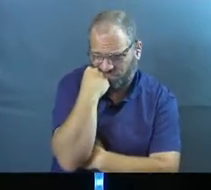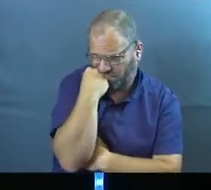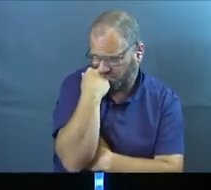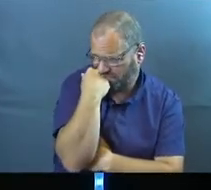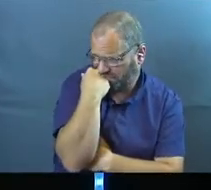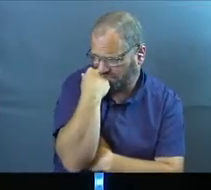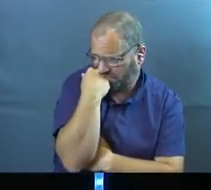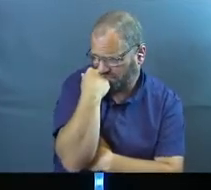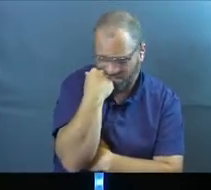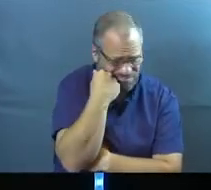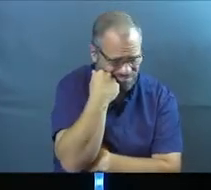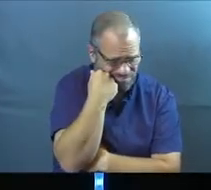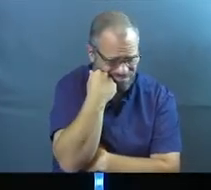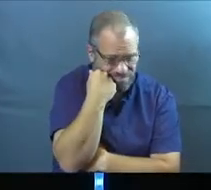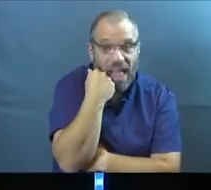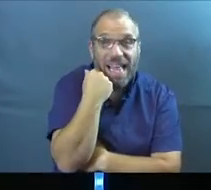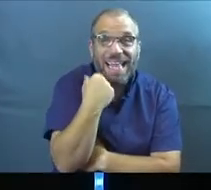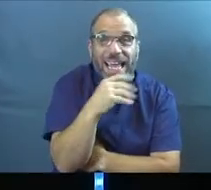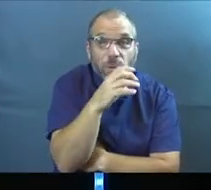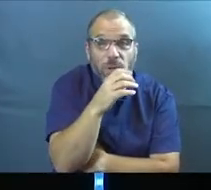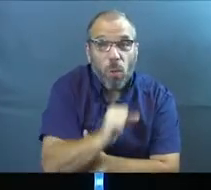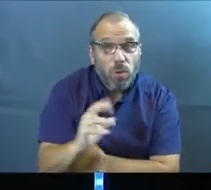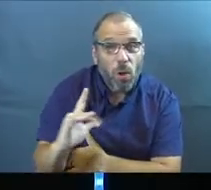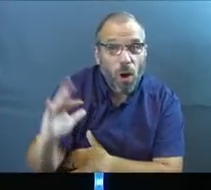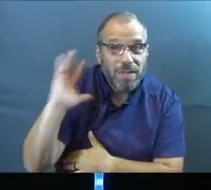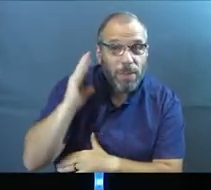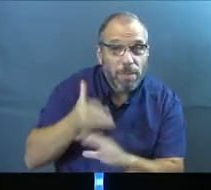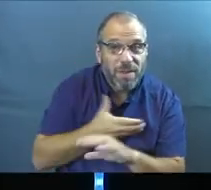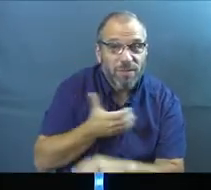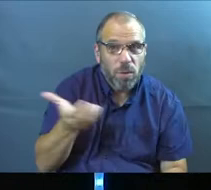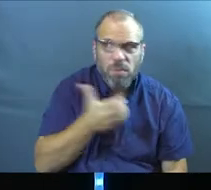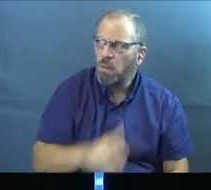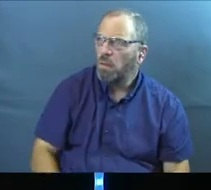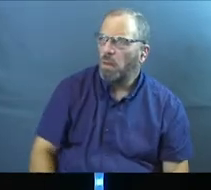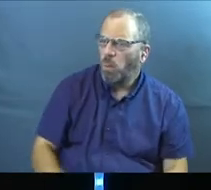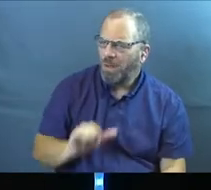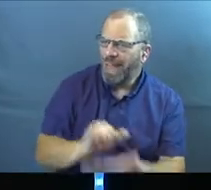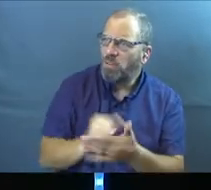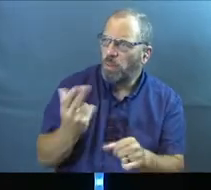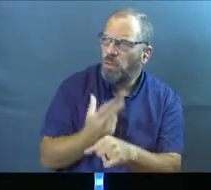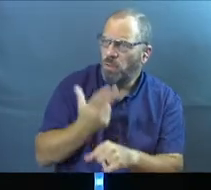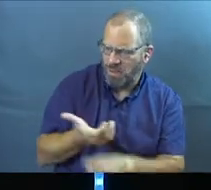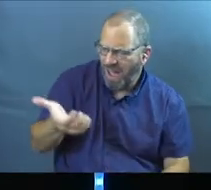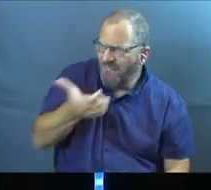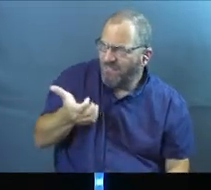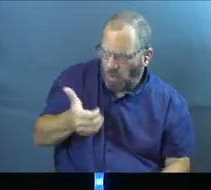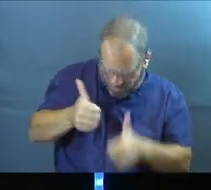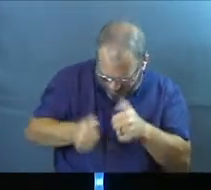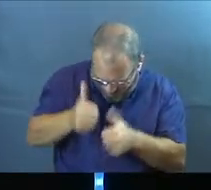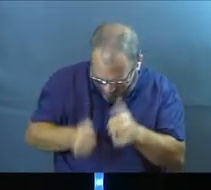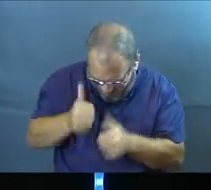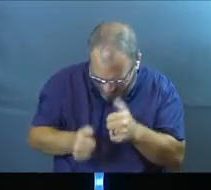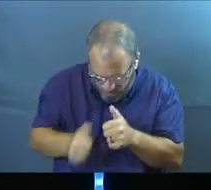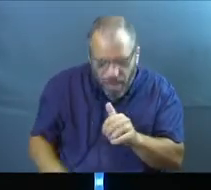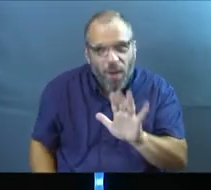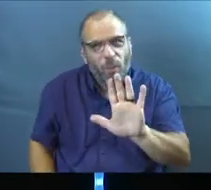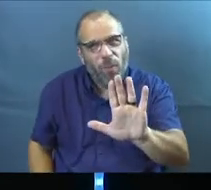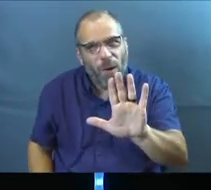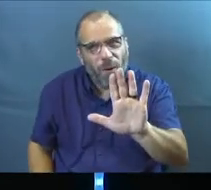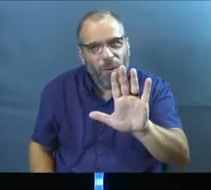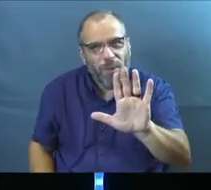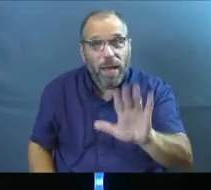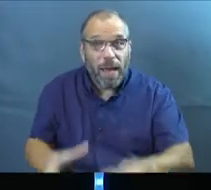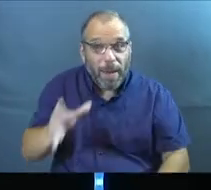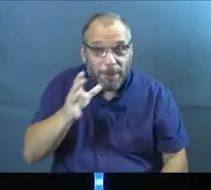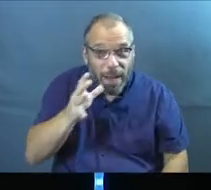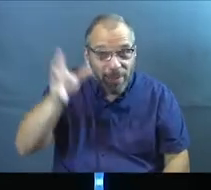did I mention it's before smartphones? Because some of you are like, well, that's where we do smartphones. It's like, yeah, but don't let your parents